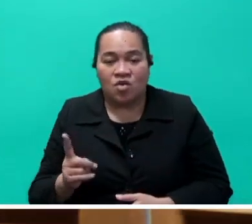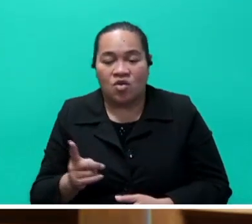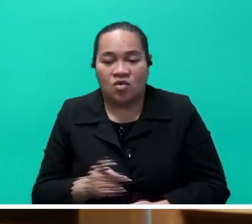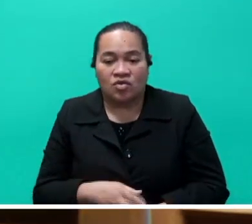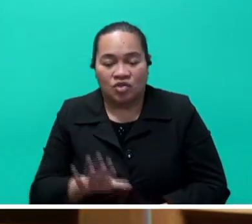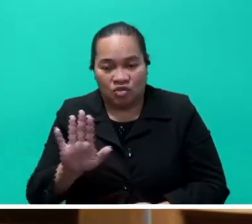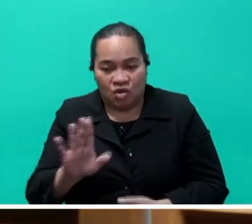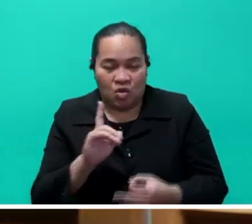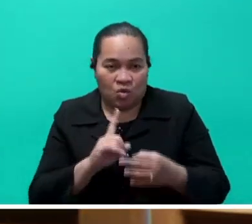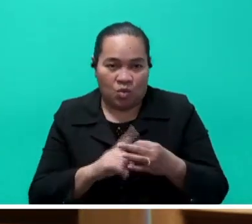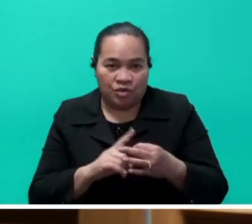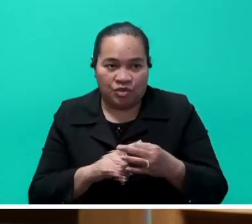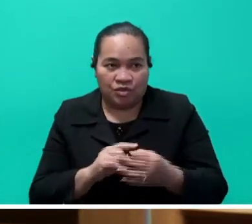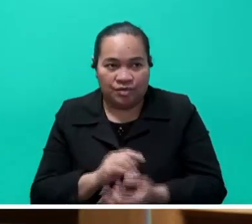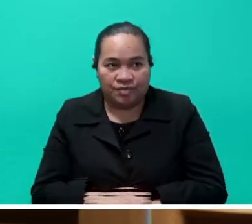question, and